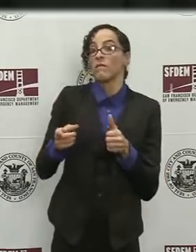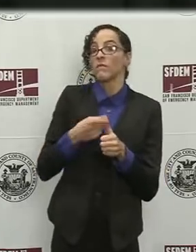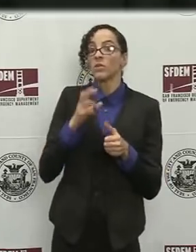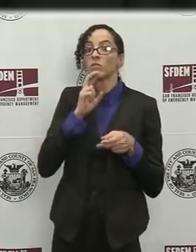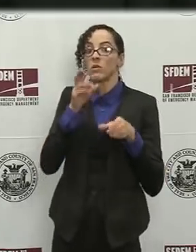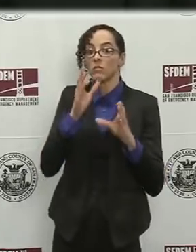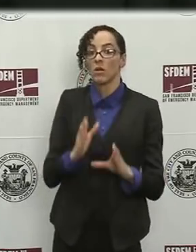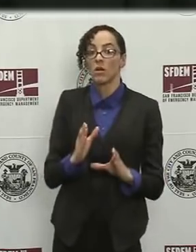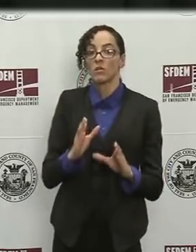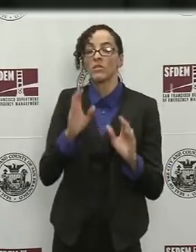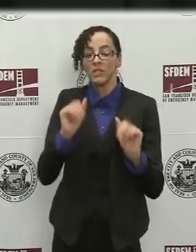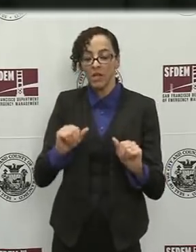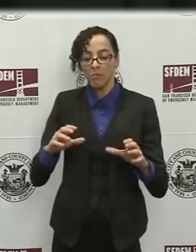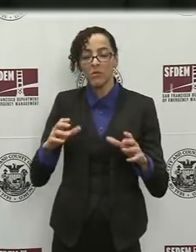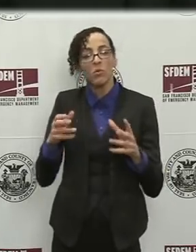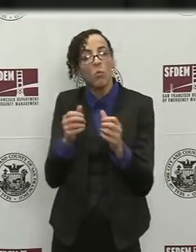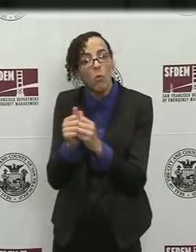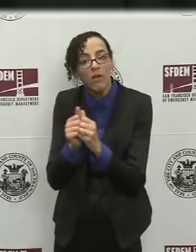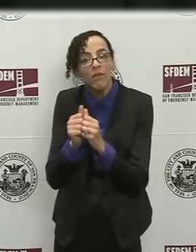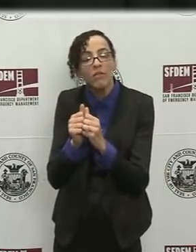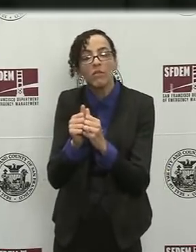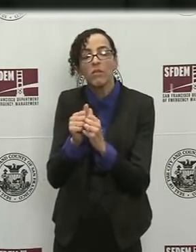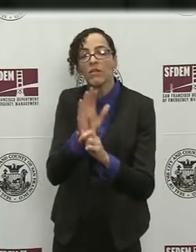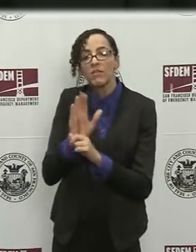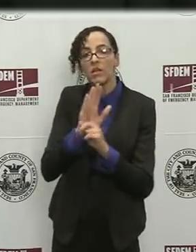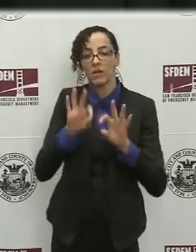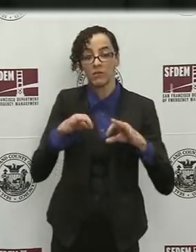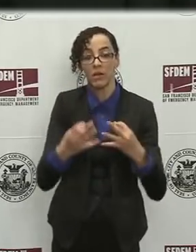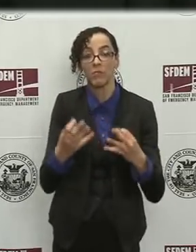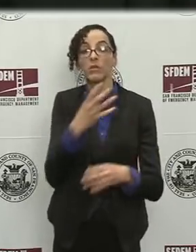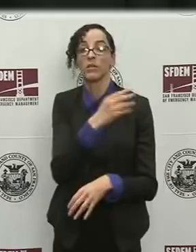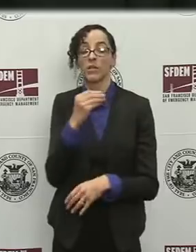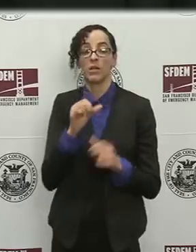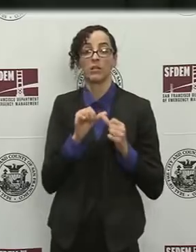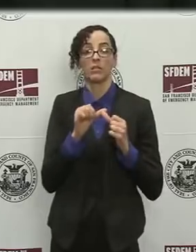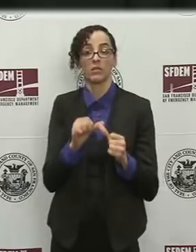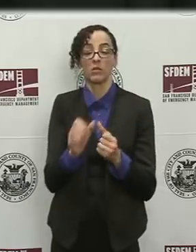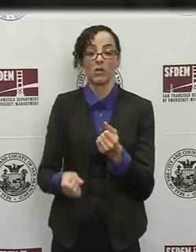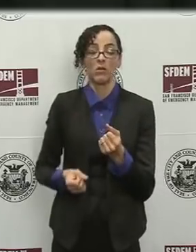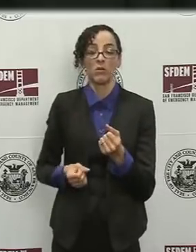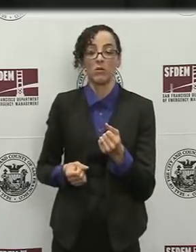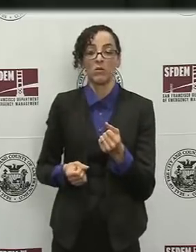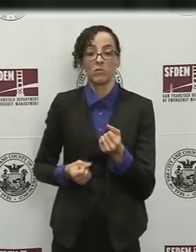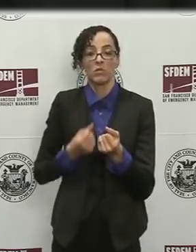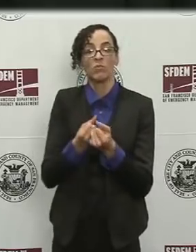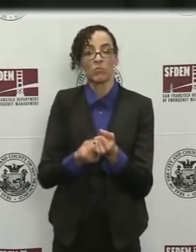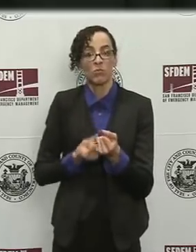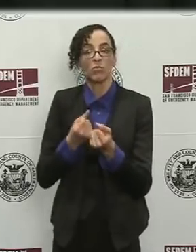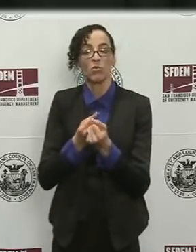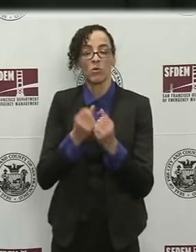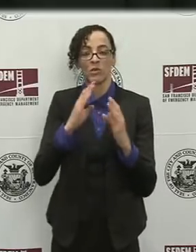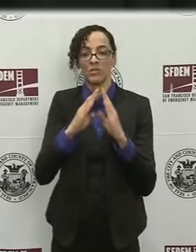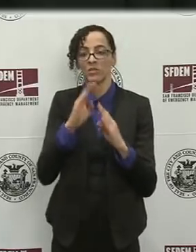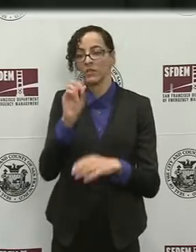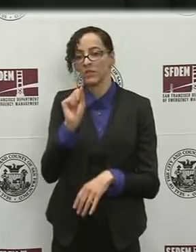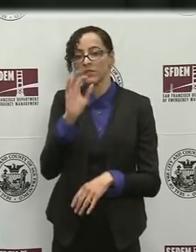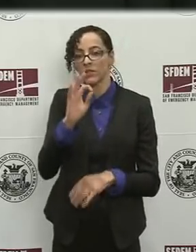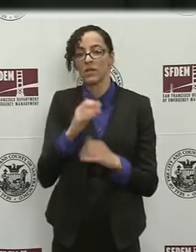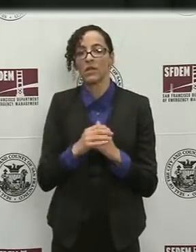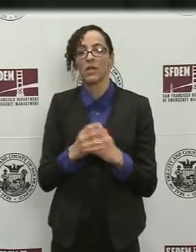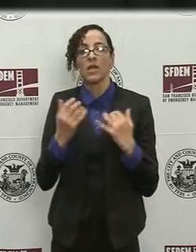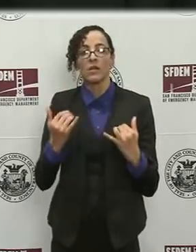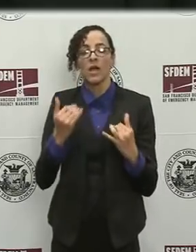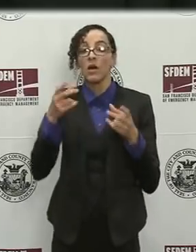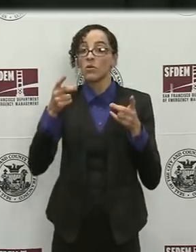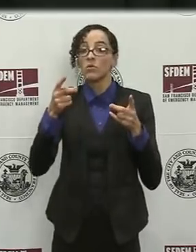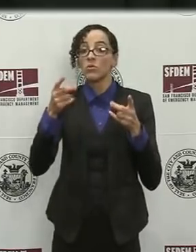to support the health of our city. Now, Director Trent Rohr of the Human Service Agency